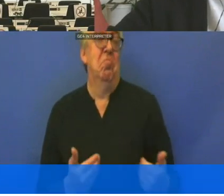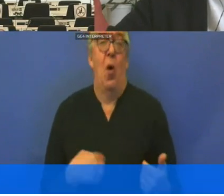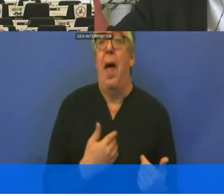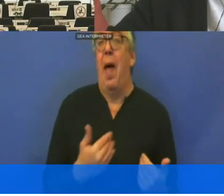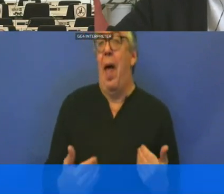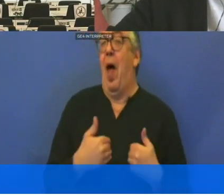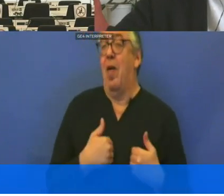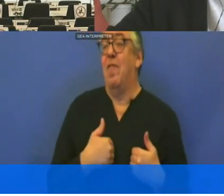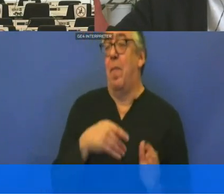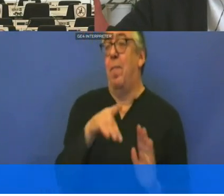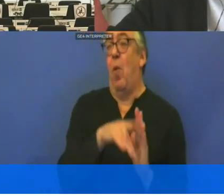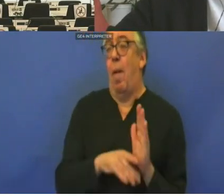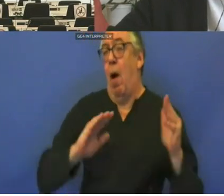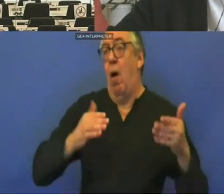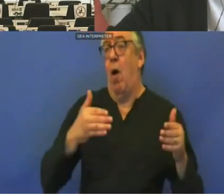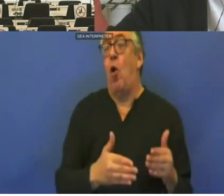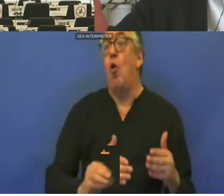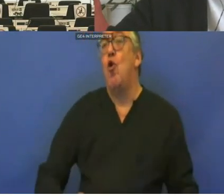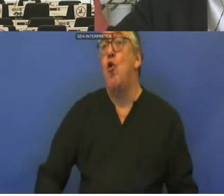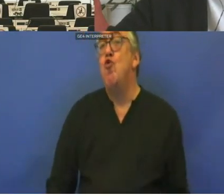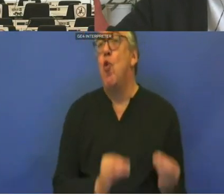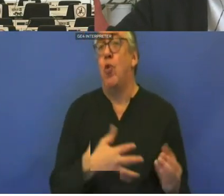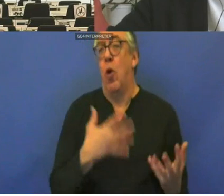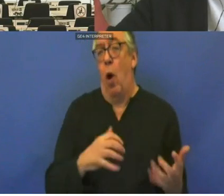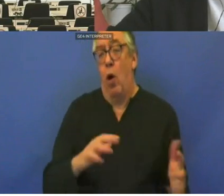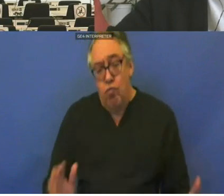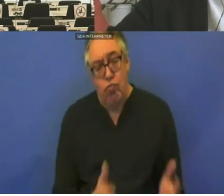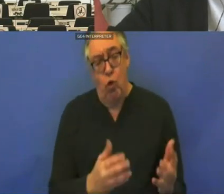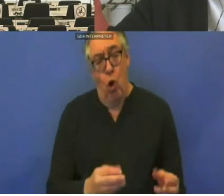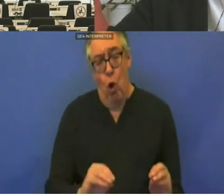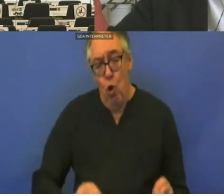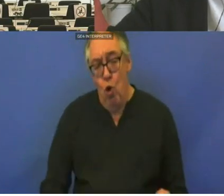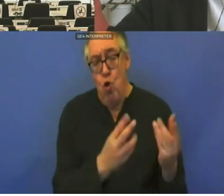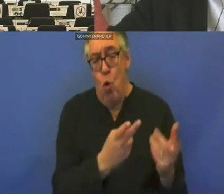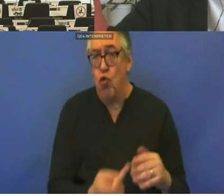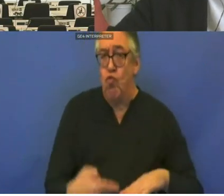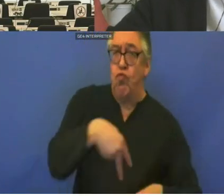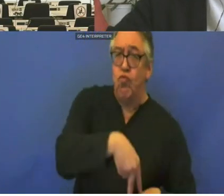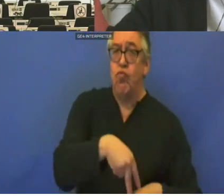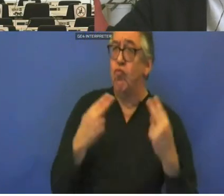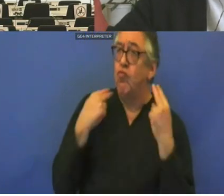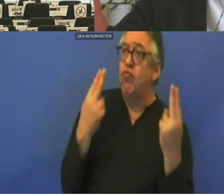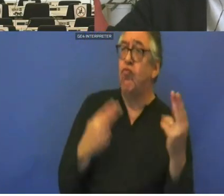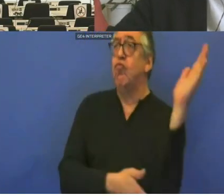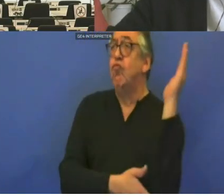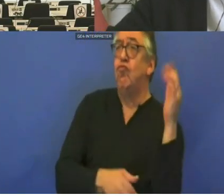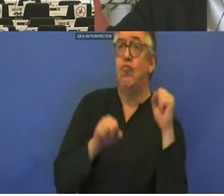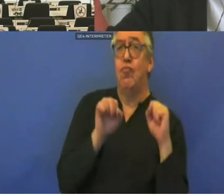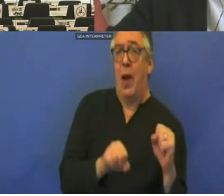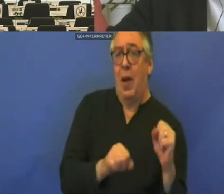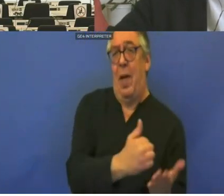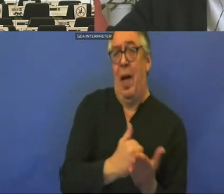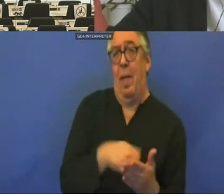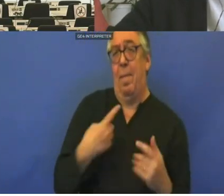want to give them also a voice on how to make this campaign happen. So basically, in very practical terms, it